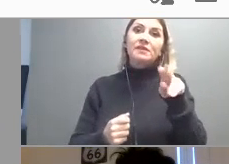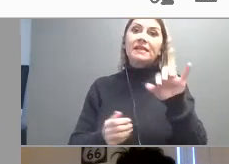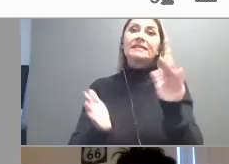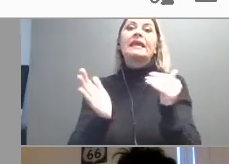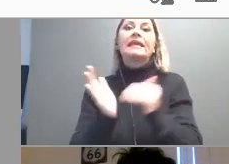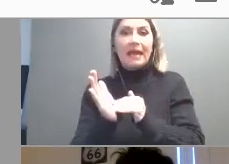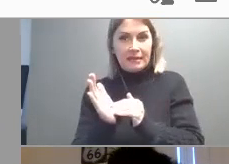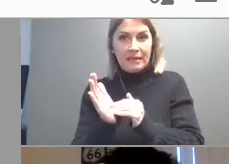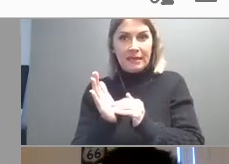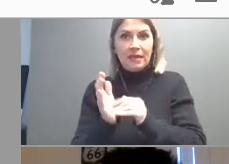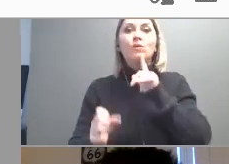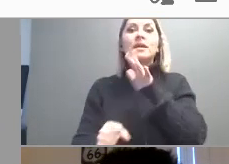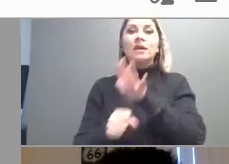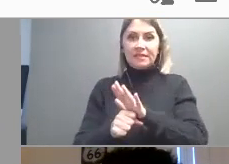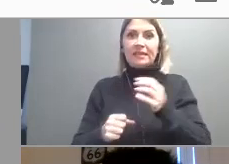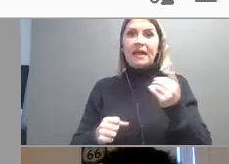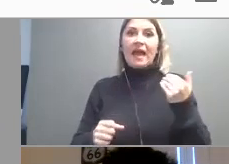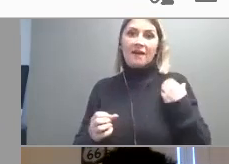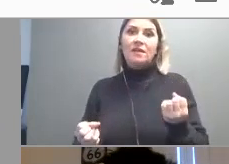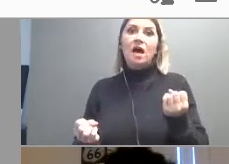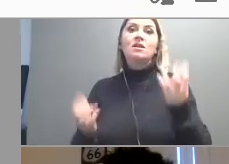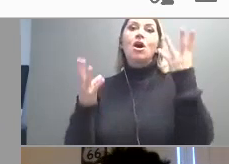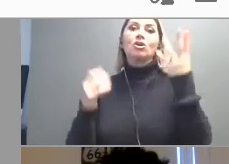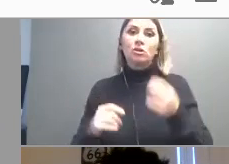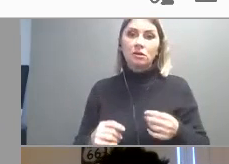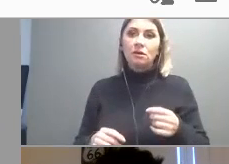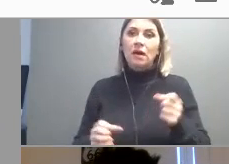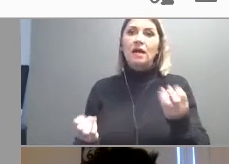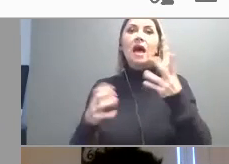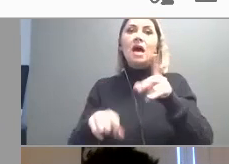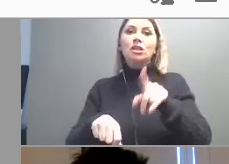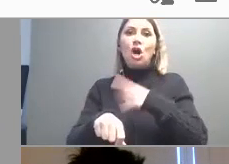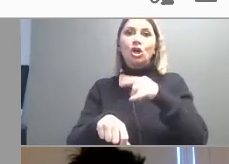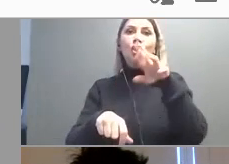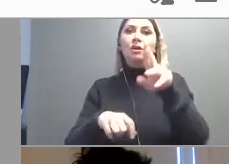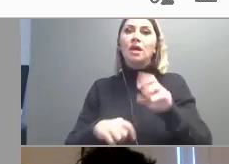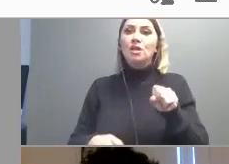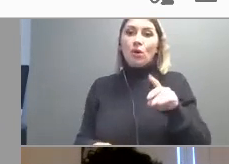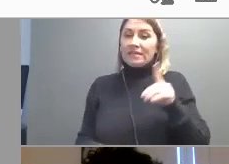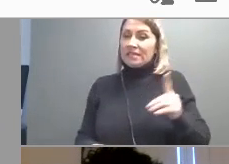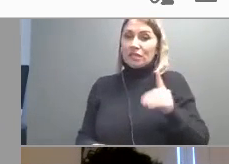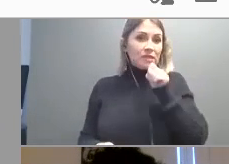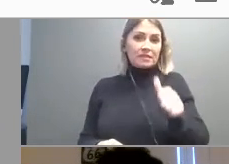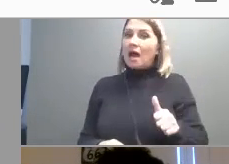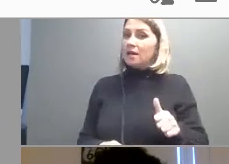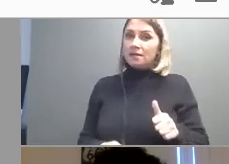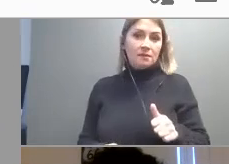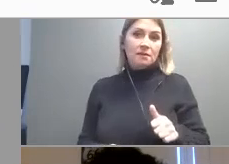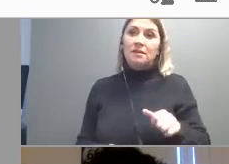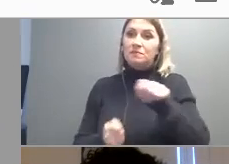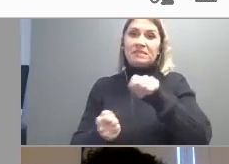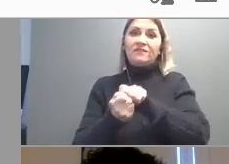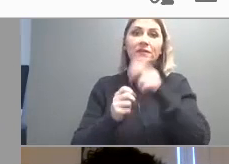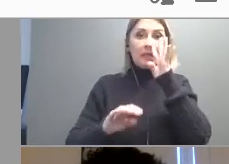it is guaranteed to have a longer length, right? And that is why Dijkstra does not account, and Dijkstra basically